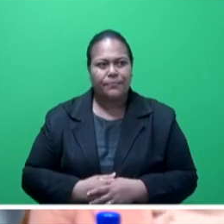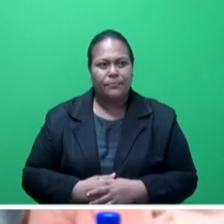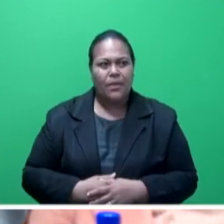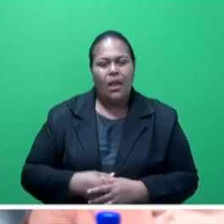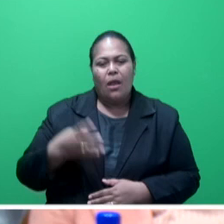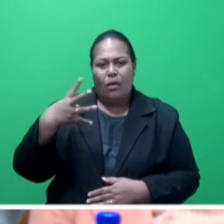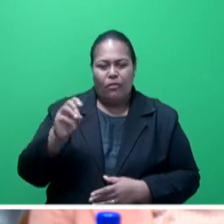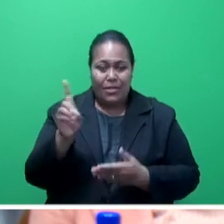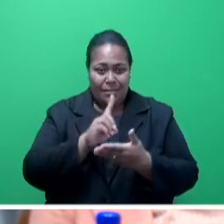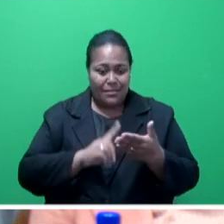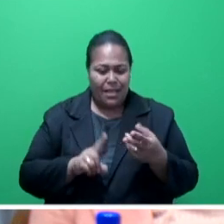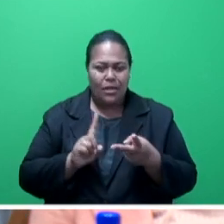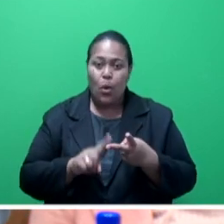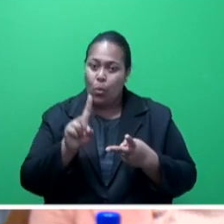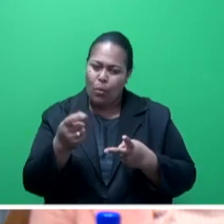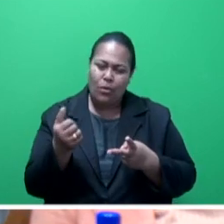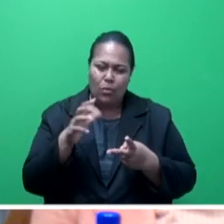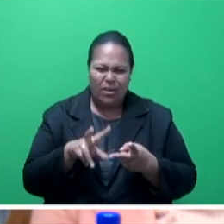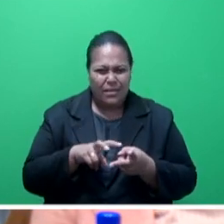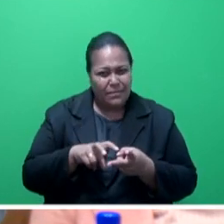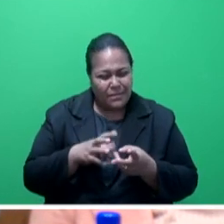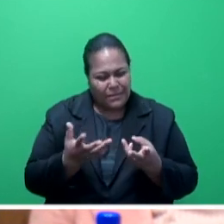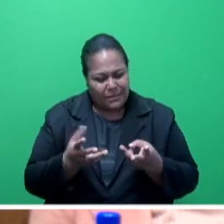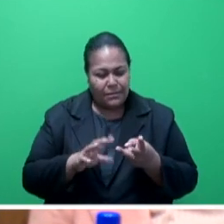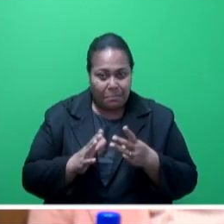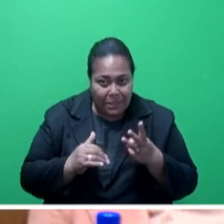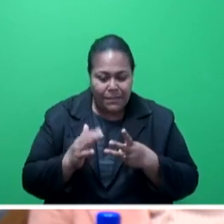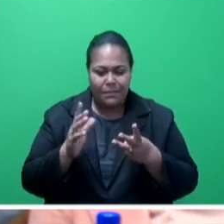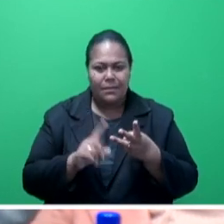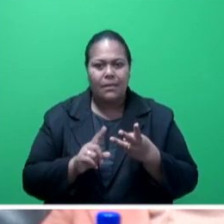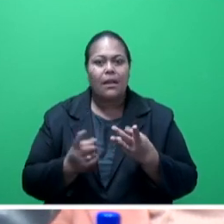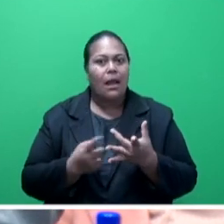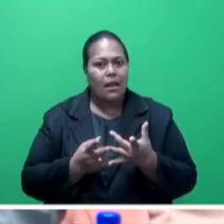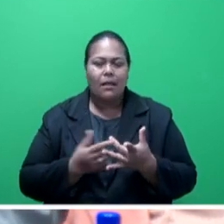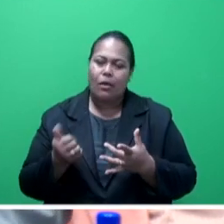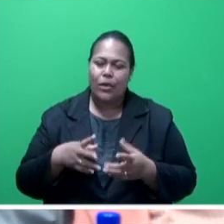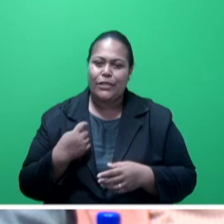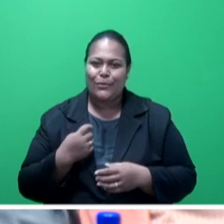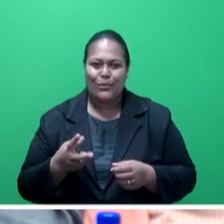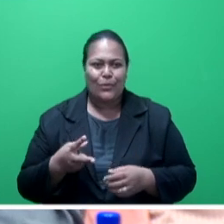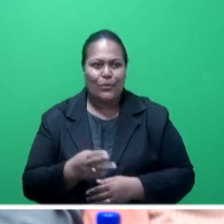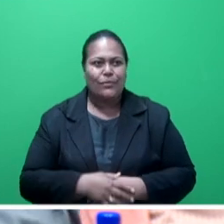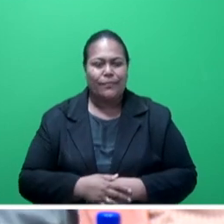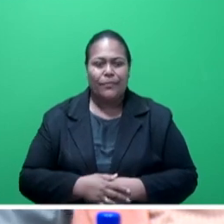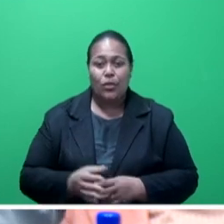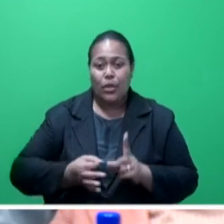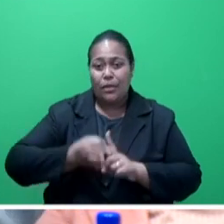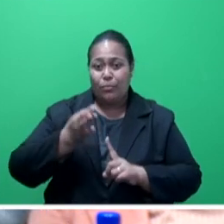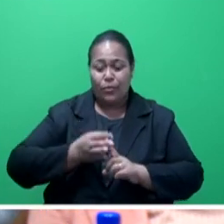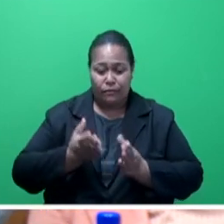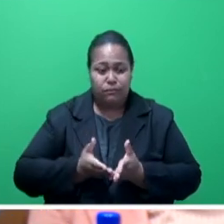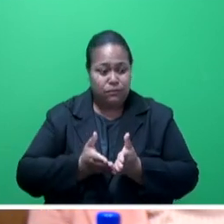stage, and 60 in the pre-feasibility stage. And to improve the inter-island services by sea, Fiji Roads Authority is